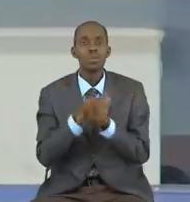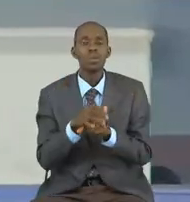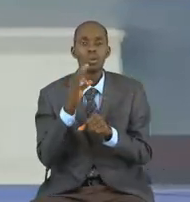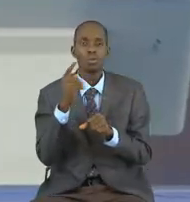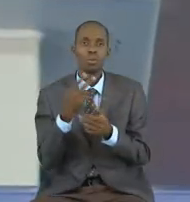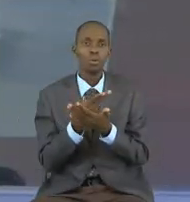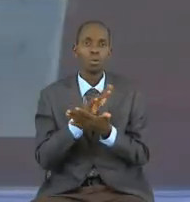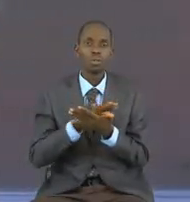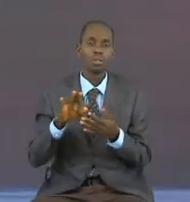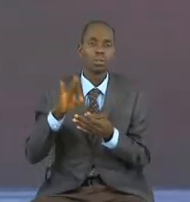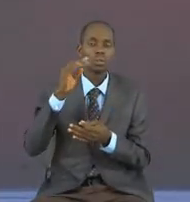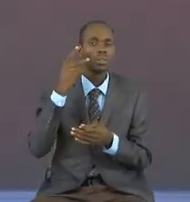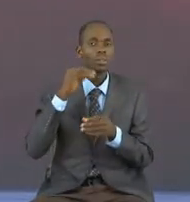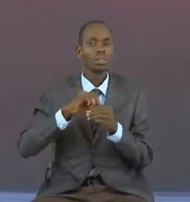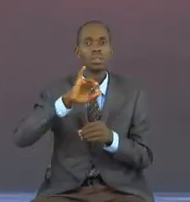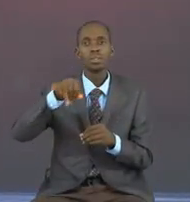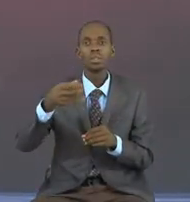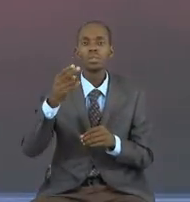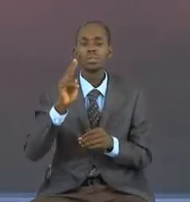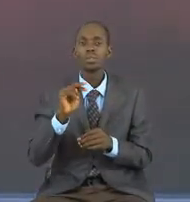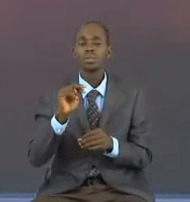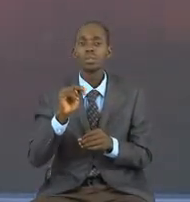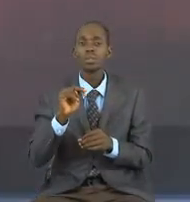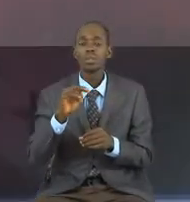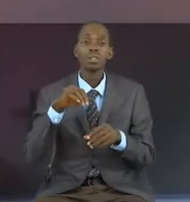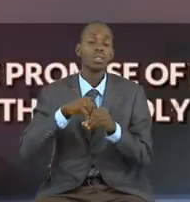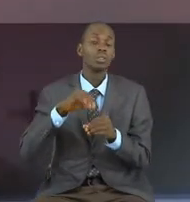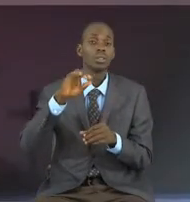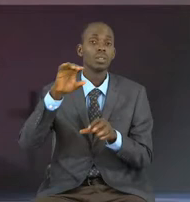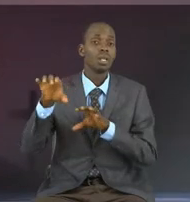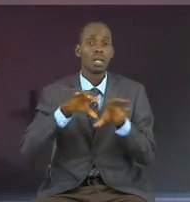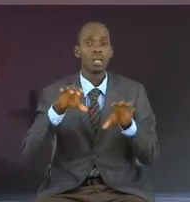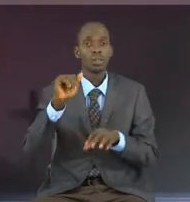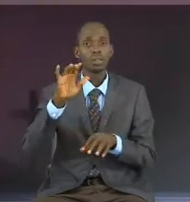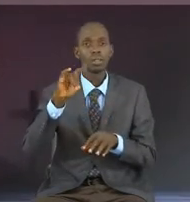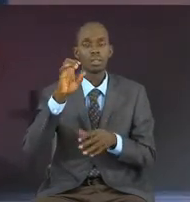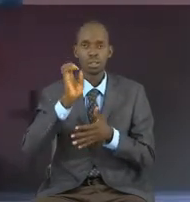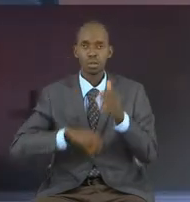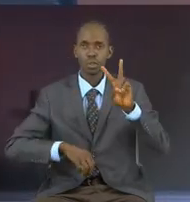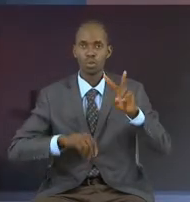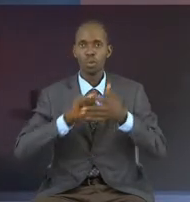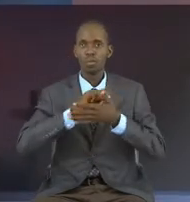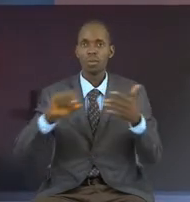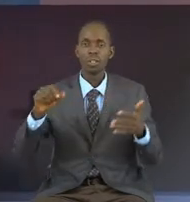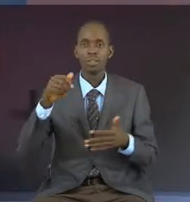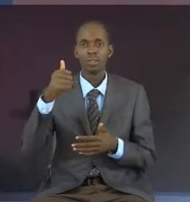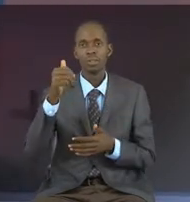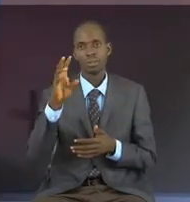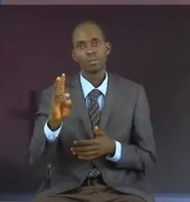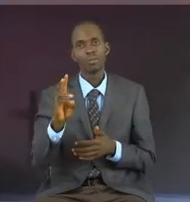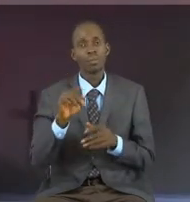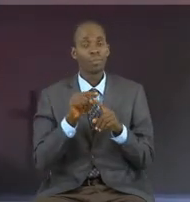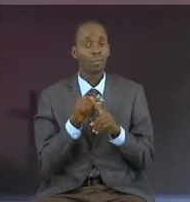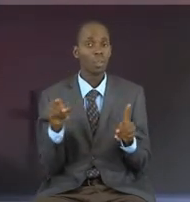at chapter 2 of Acts, verse 16. But this is